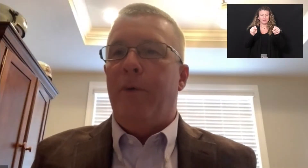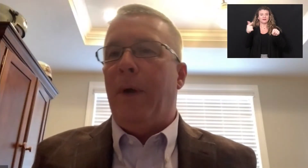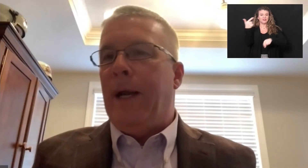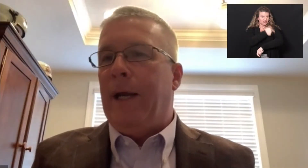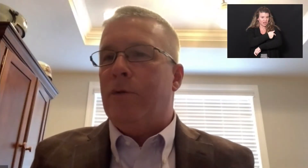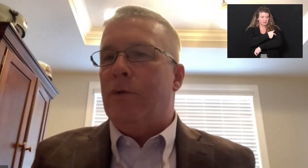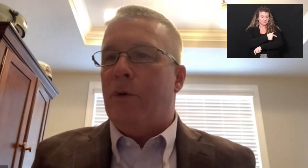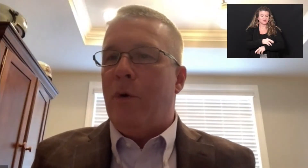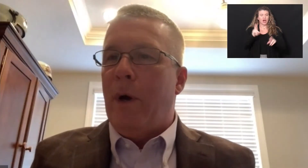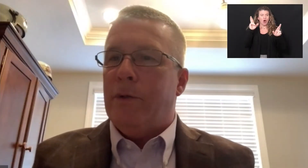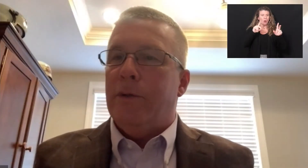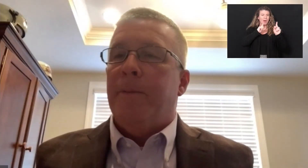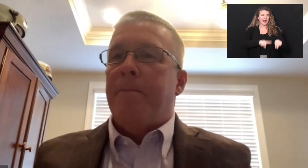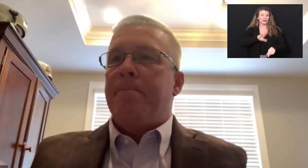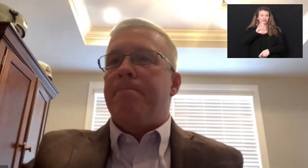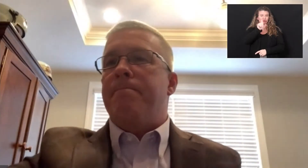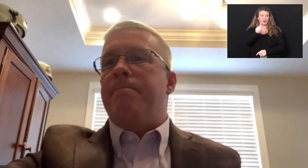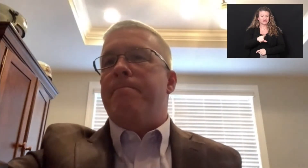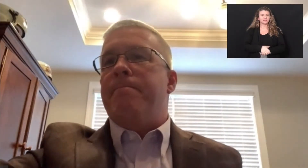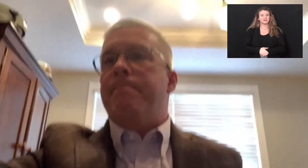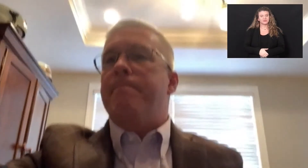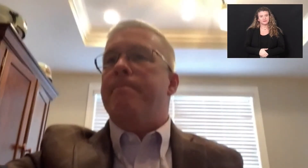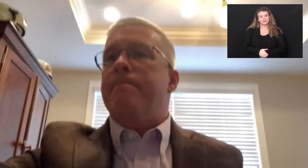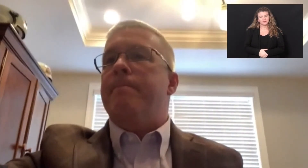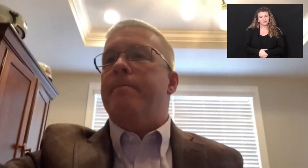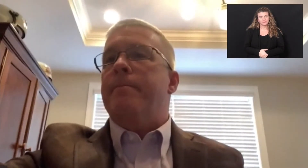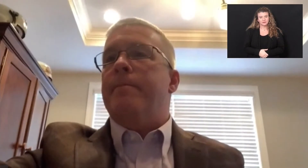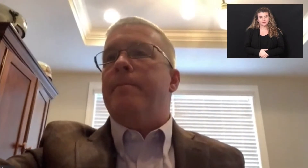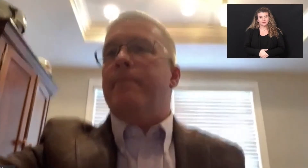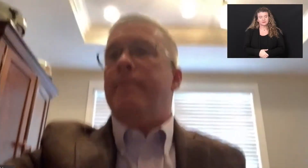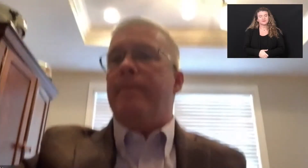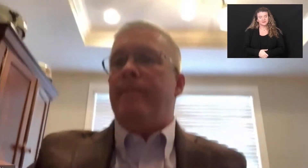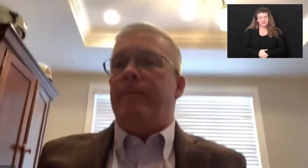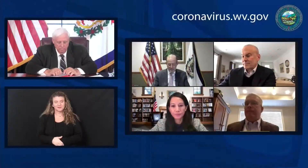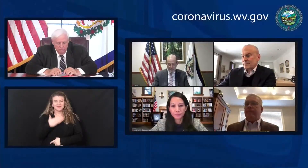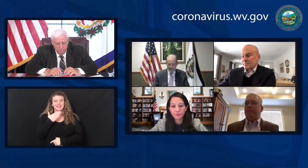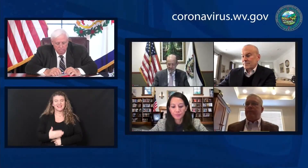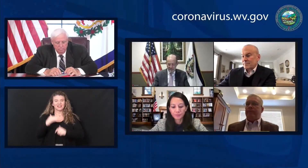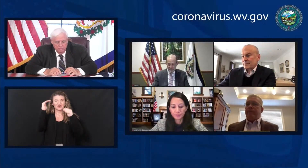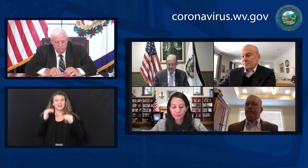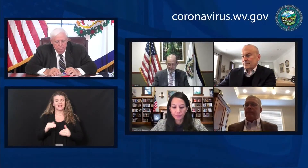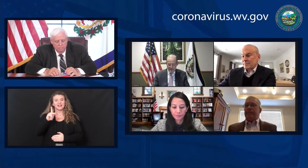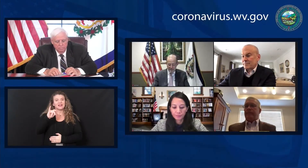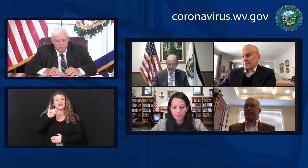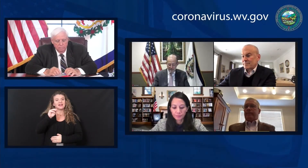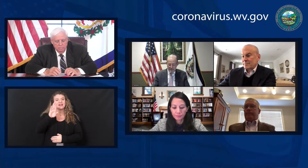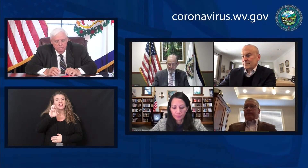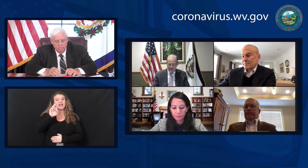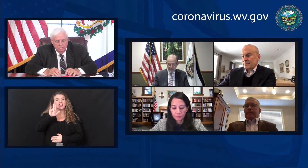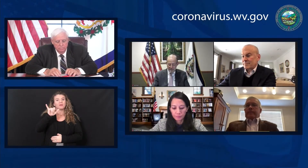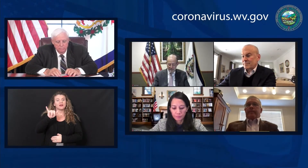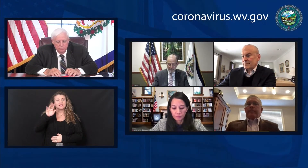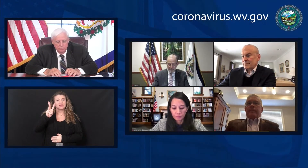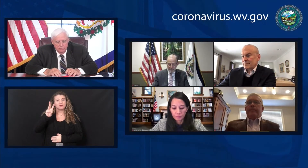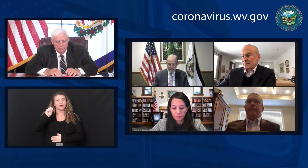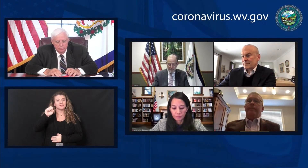arms. So I hope that answers your questions. All right, thank you, Kenny. Next to Kimberly Keggy with